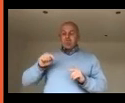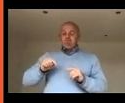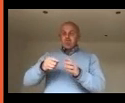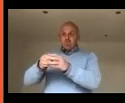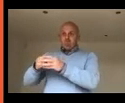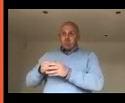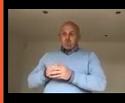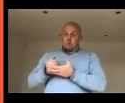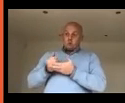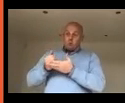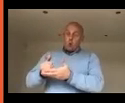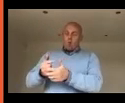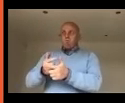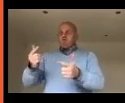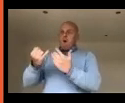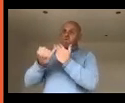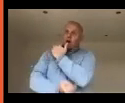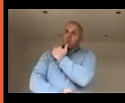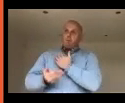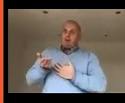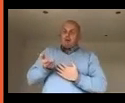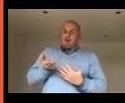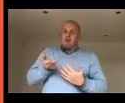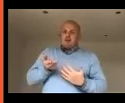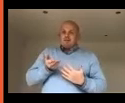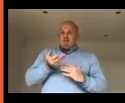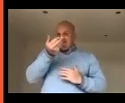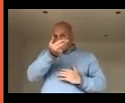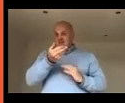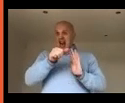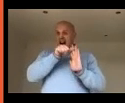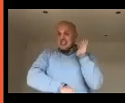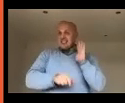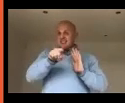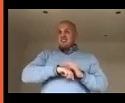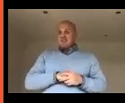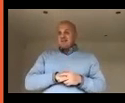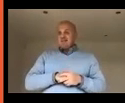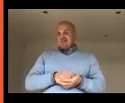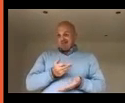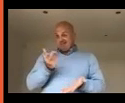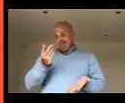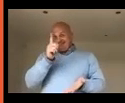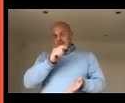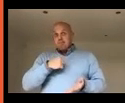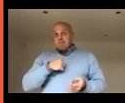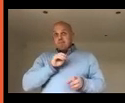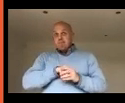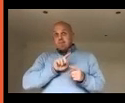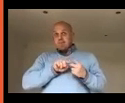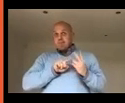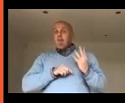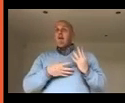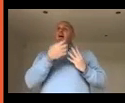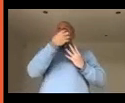vulnerable. So there's a list there which covers, I think, pretty much everybody. In most communities, people look